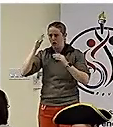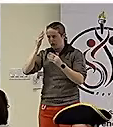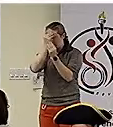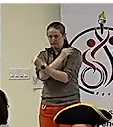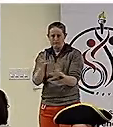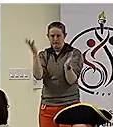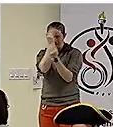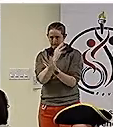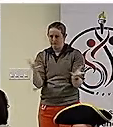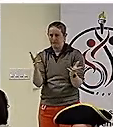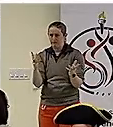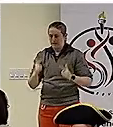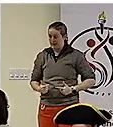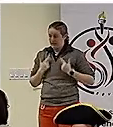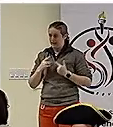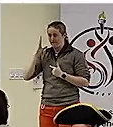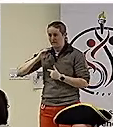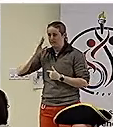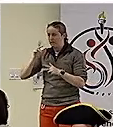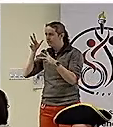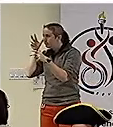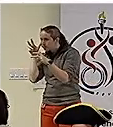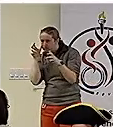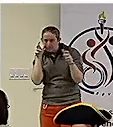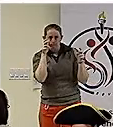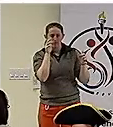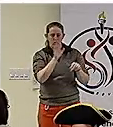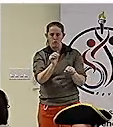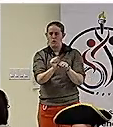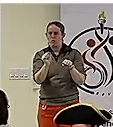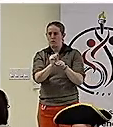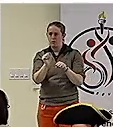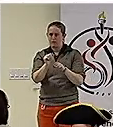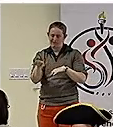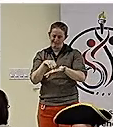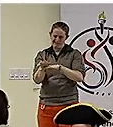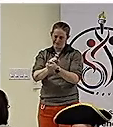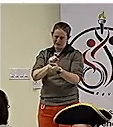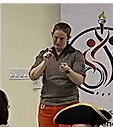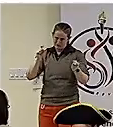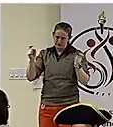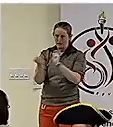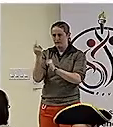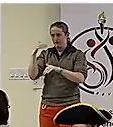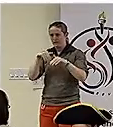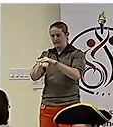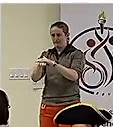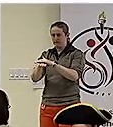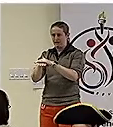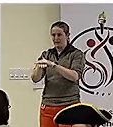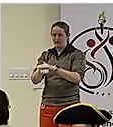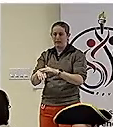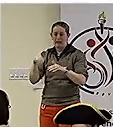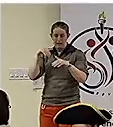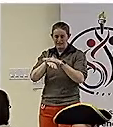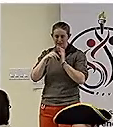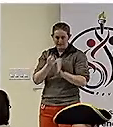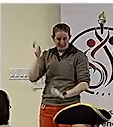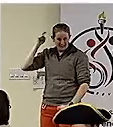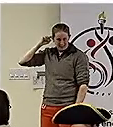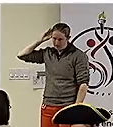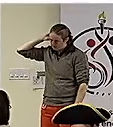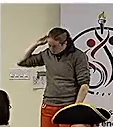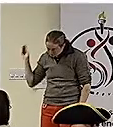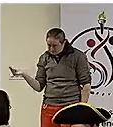lived experience. Her work is helping shift accessibility from an afterthought to a core part of how